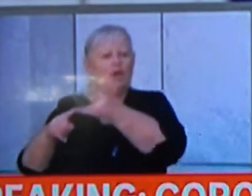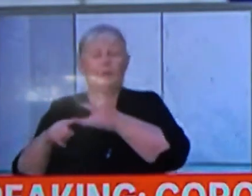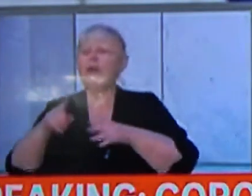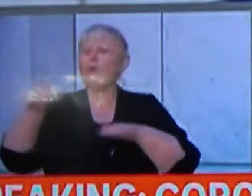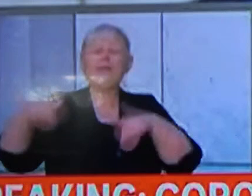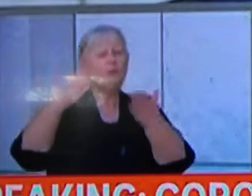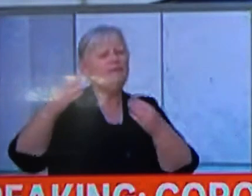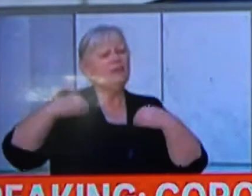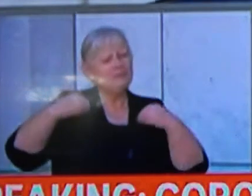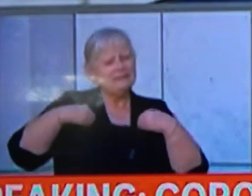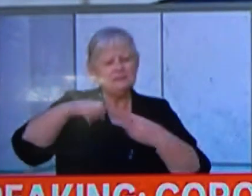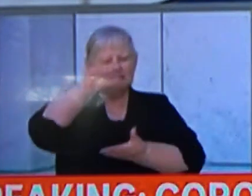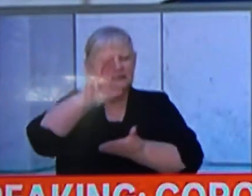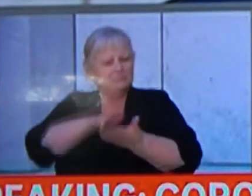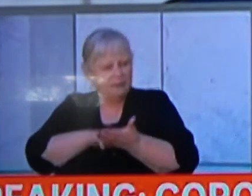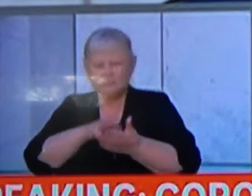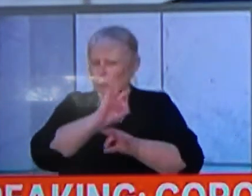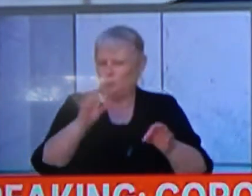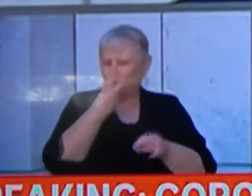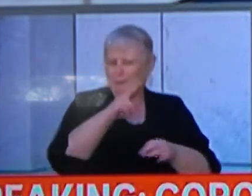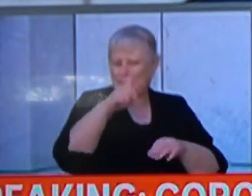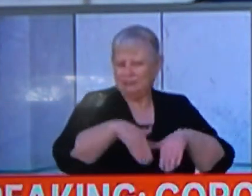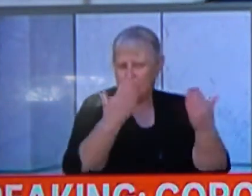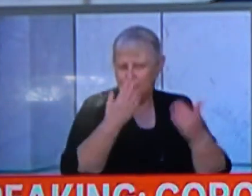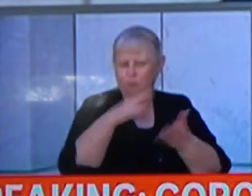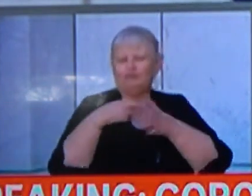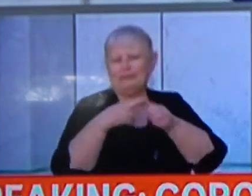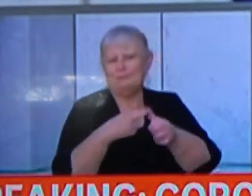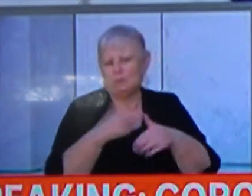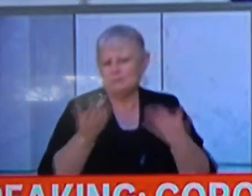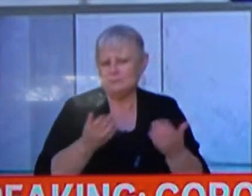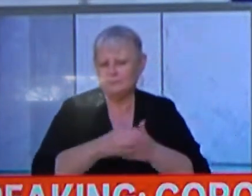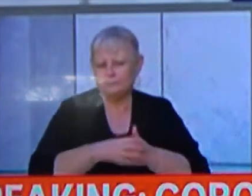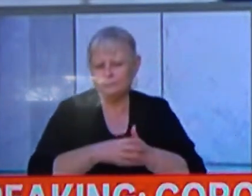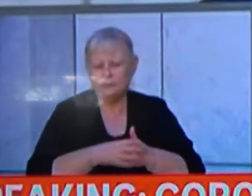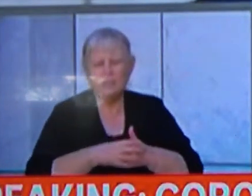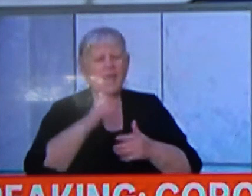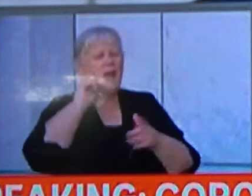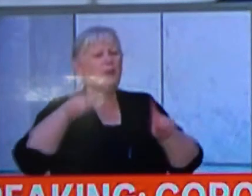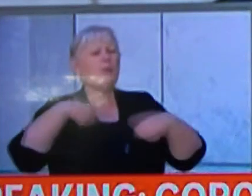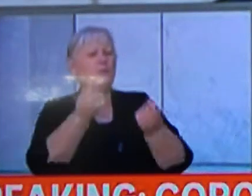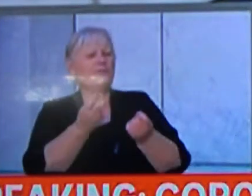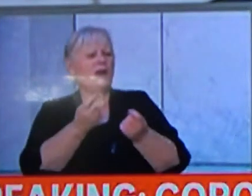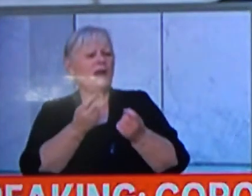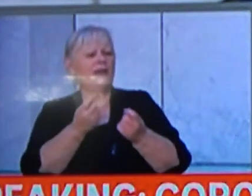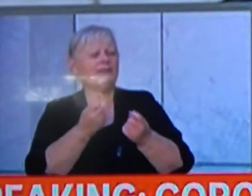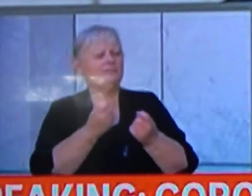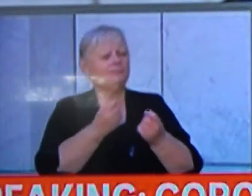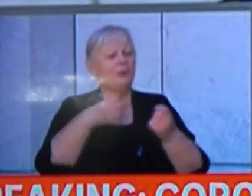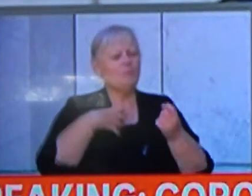6 months instead of 21 days to respond. We will also provide relief